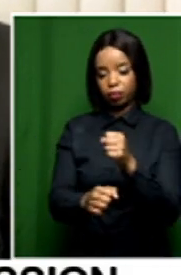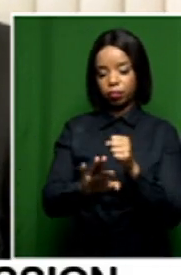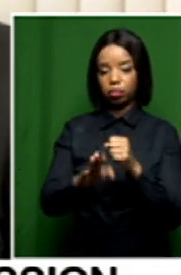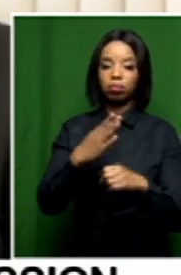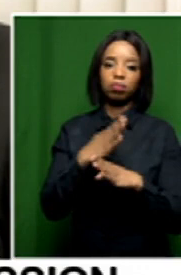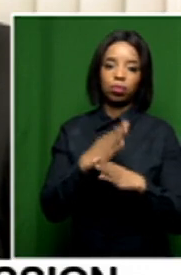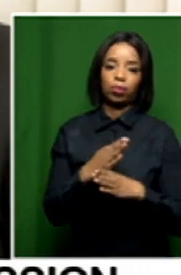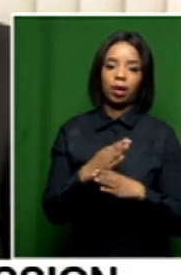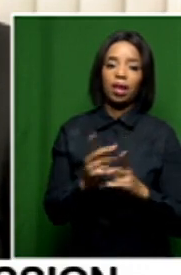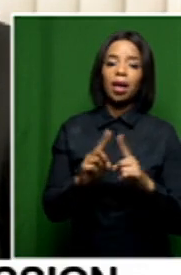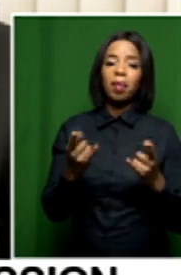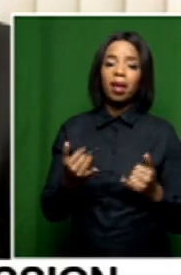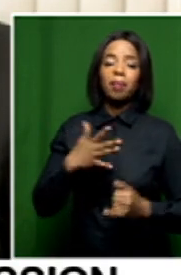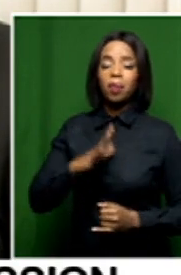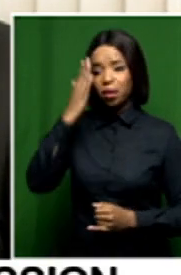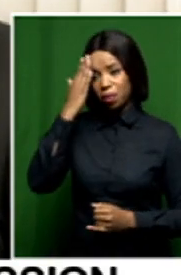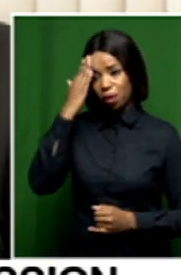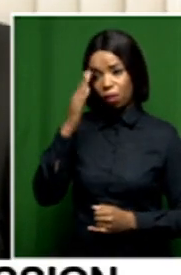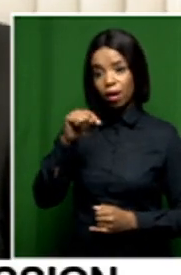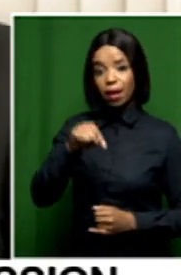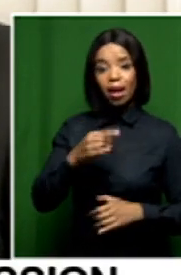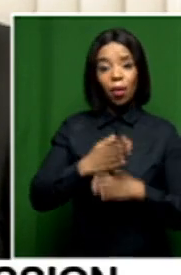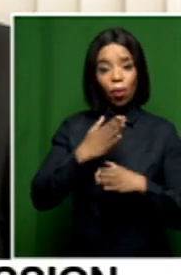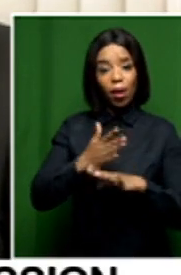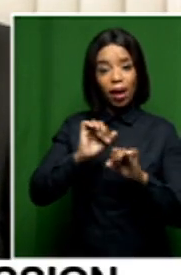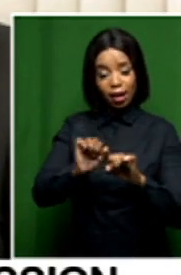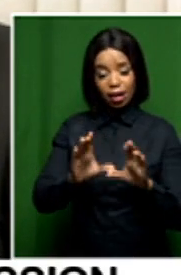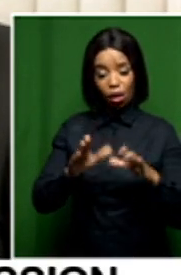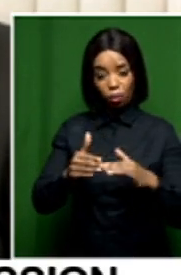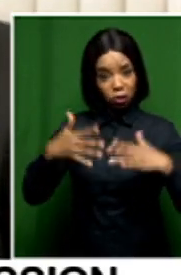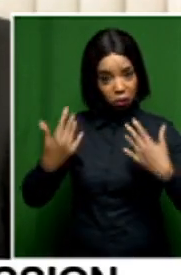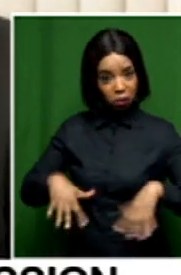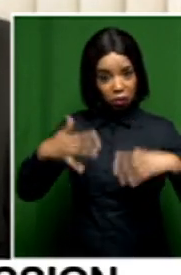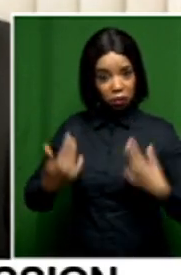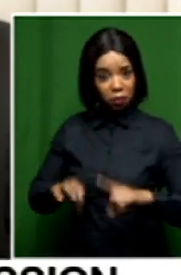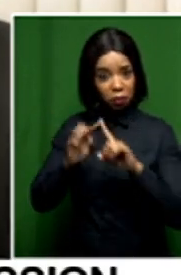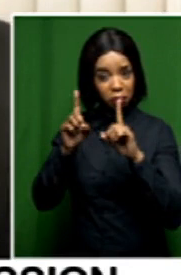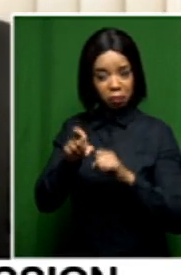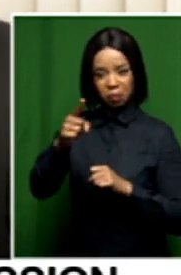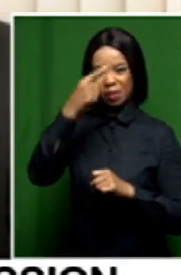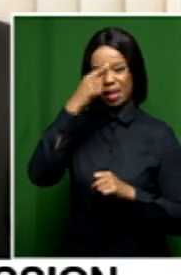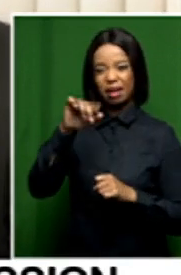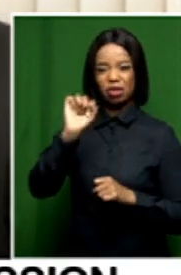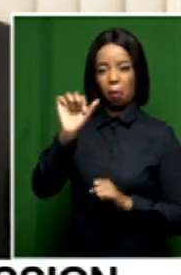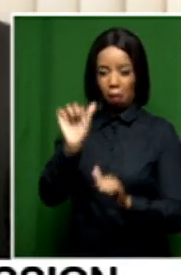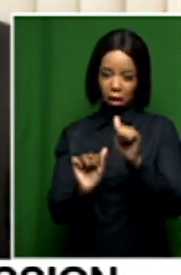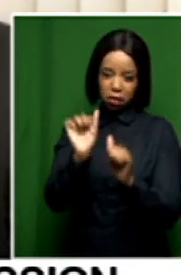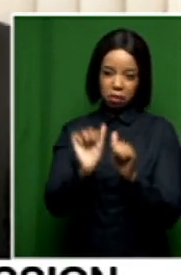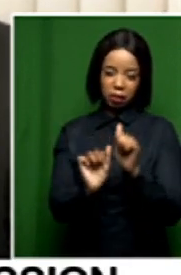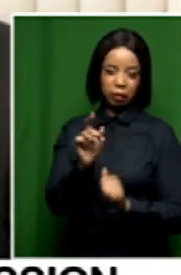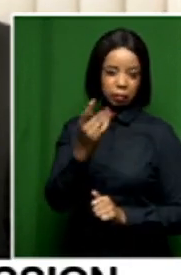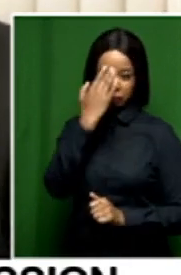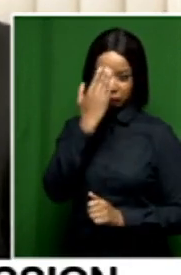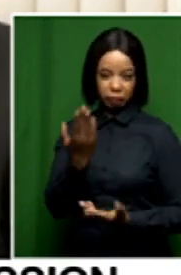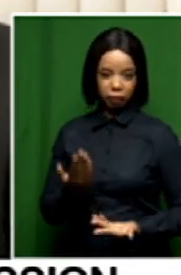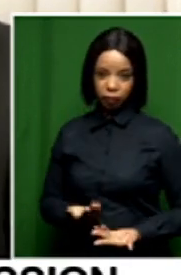worthwhile exercise? And if you could just give us your assessment of it overall. I think let's call it a